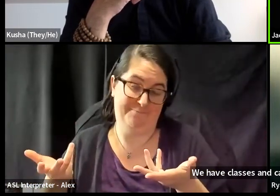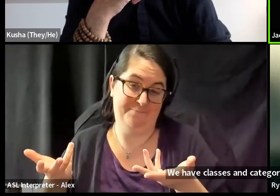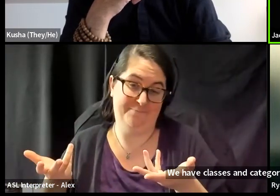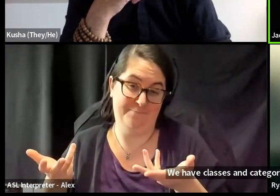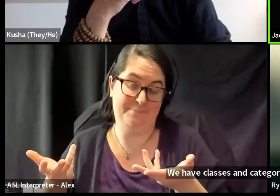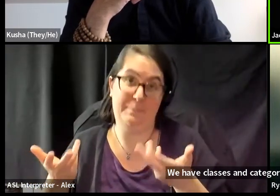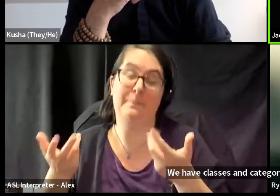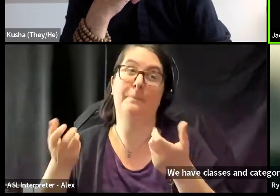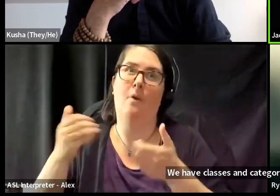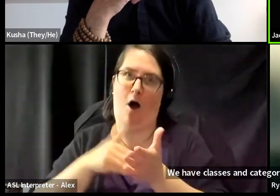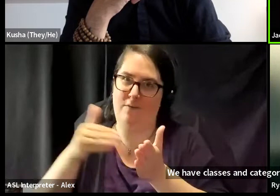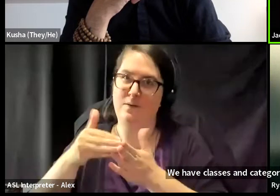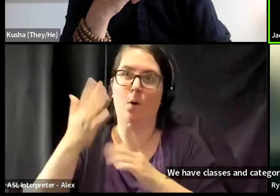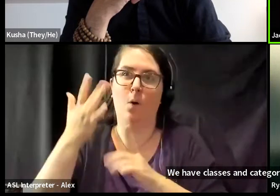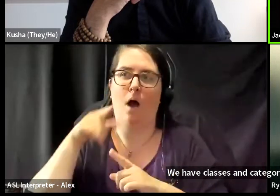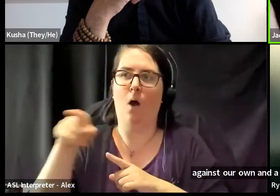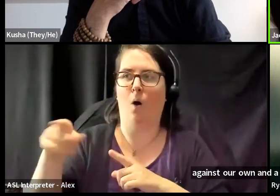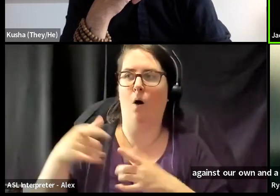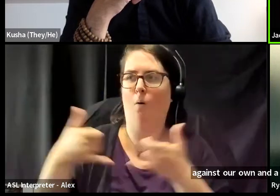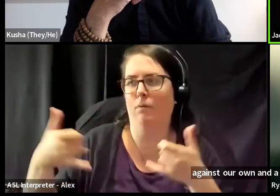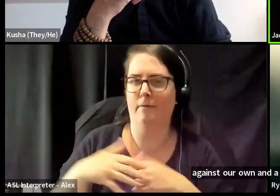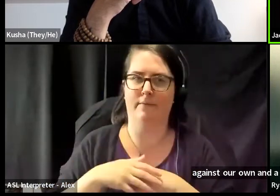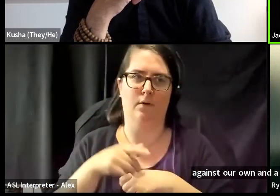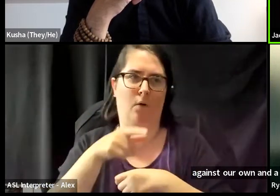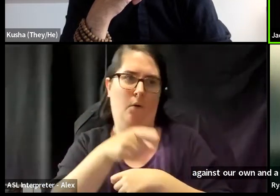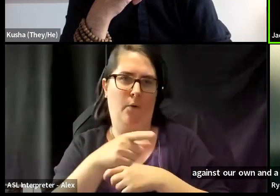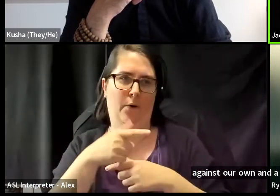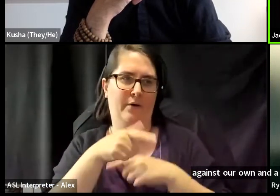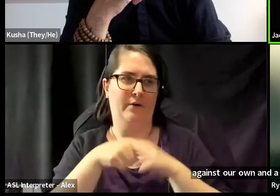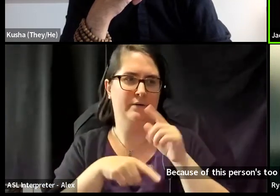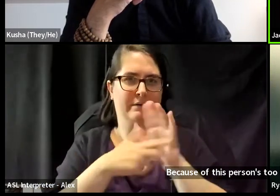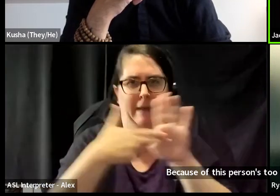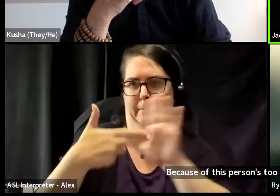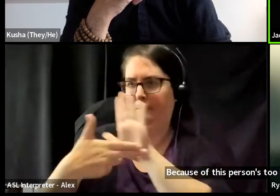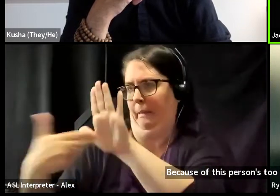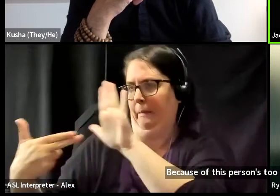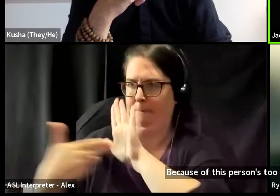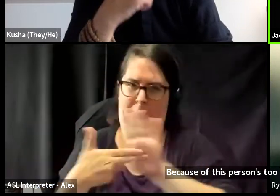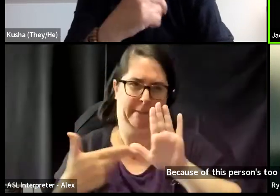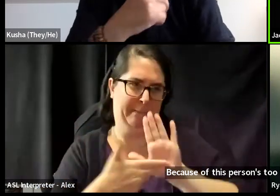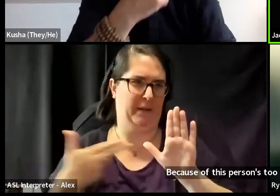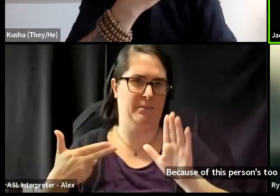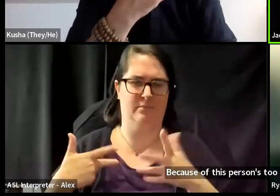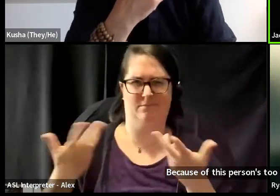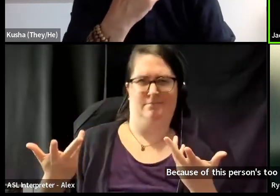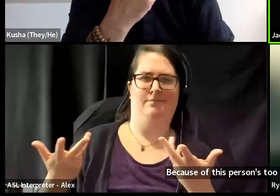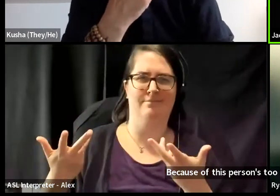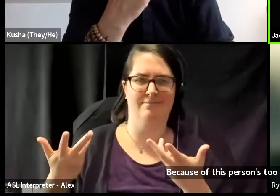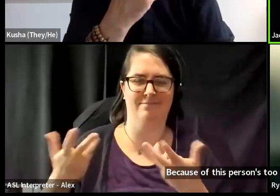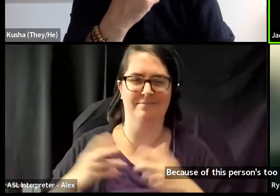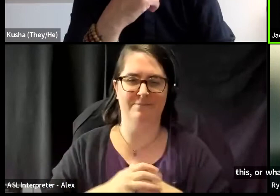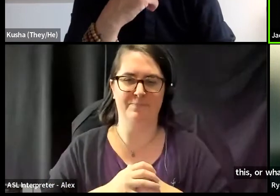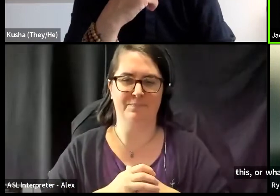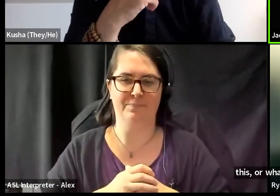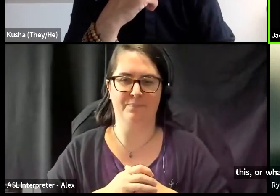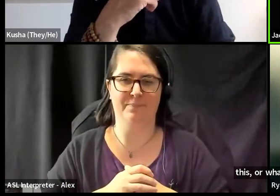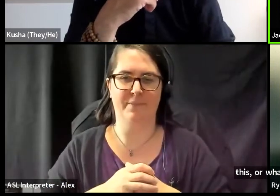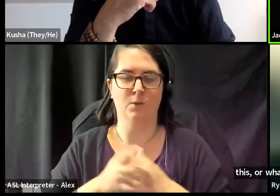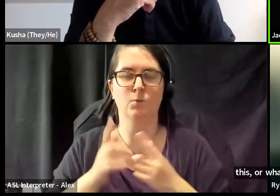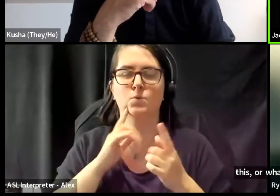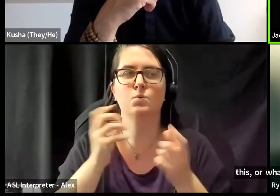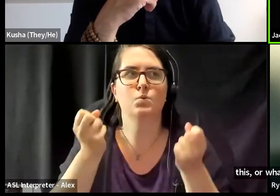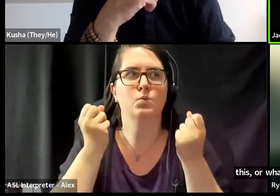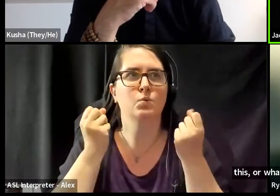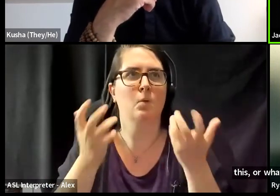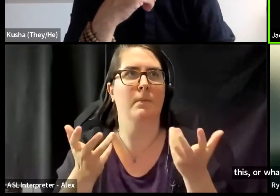situations because of this person's too heavy, or this person is this, or whatever. So there's so much